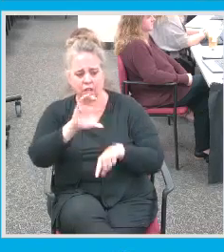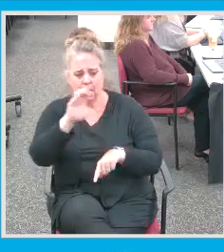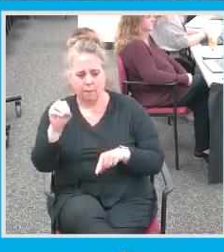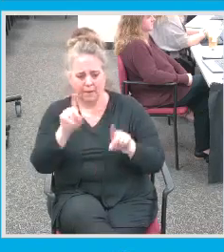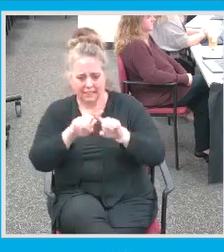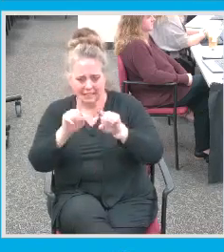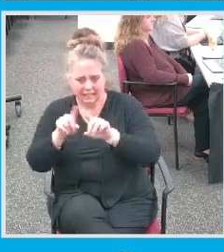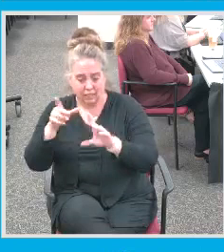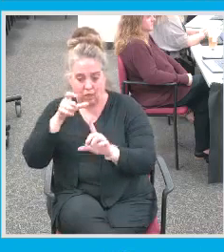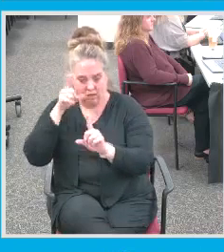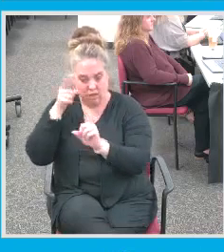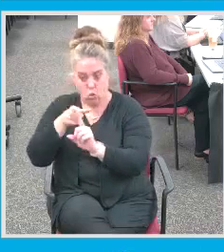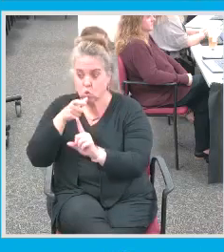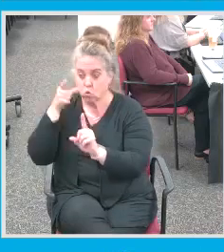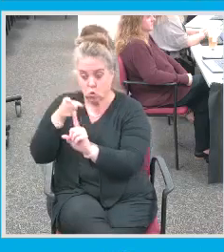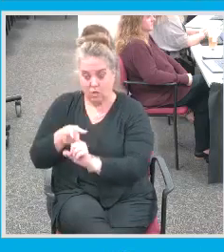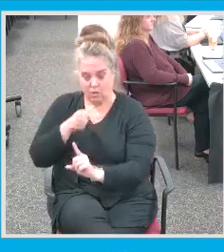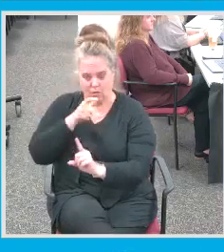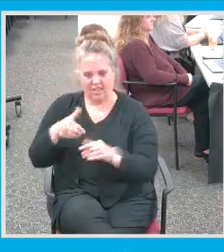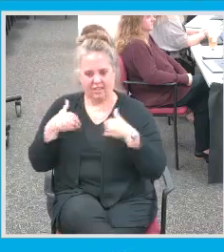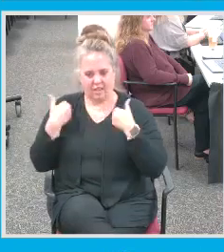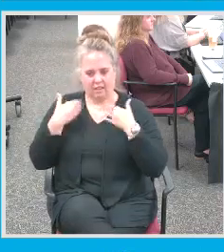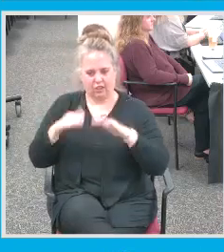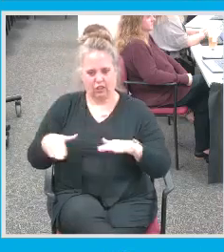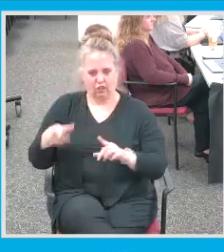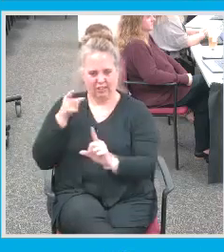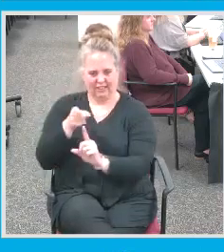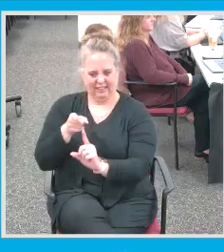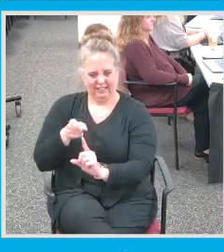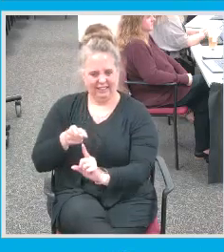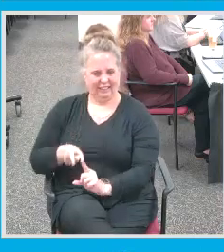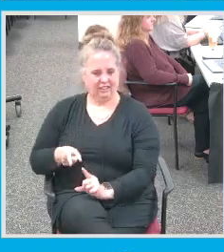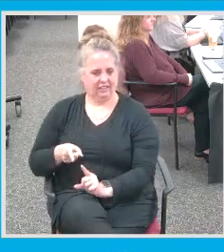in order to, because they're an easy target to